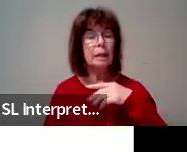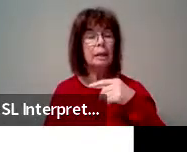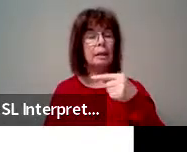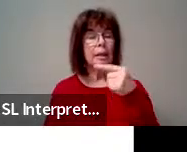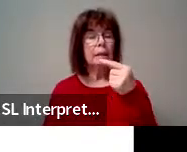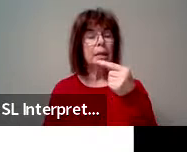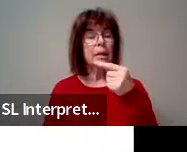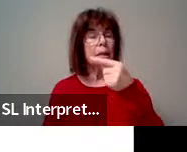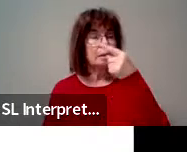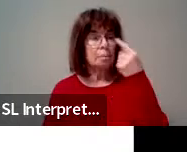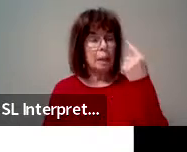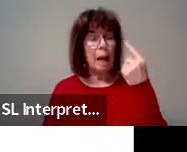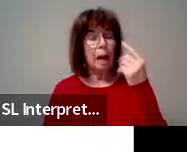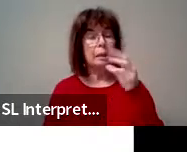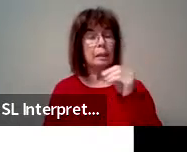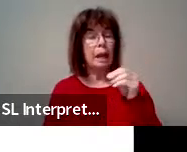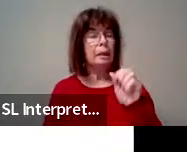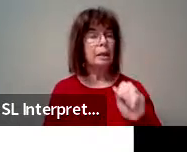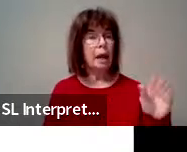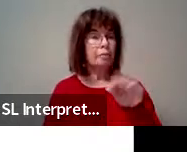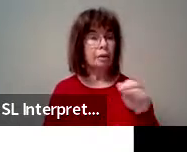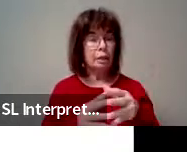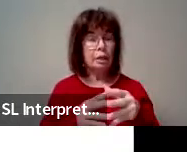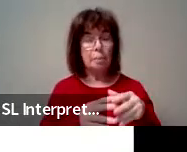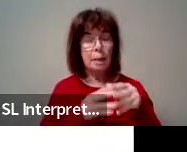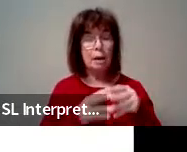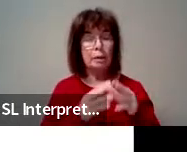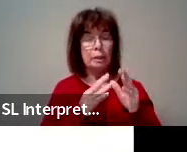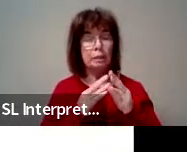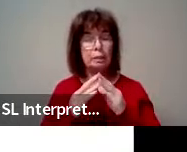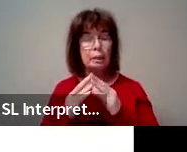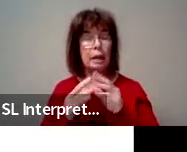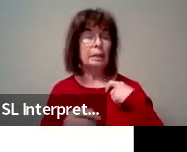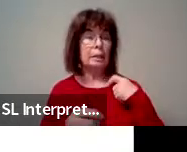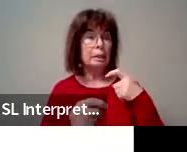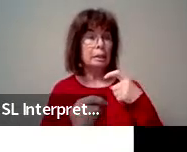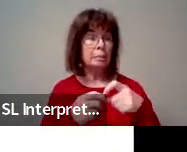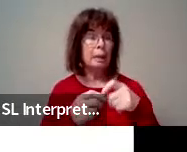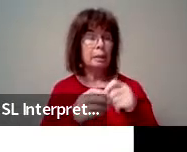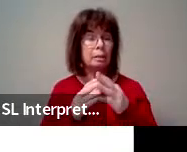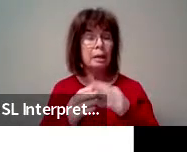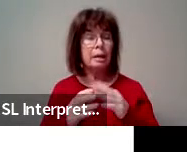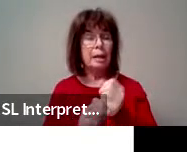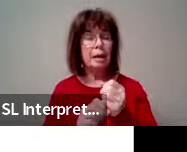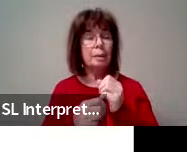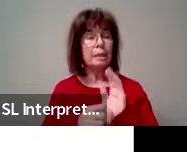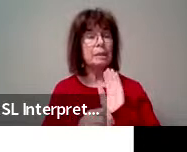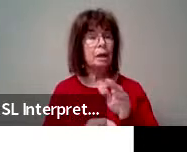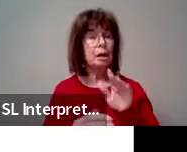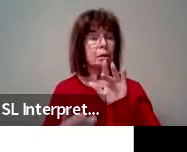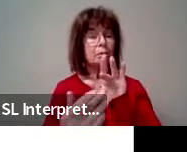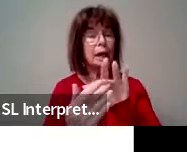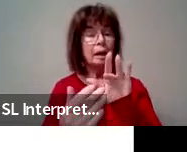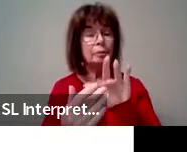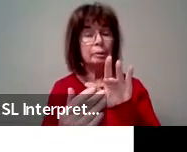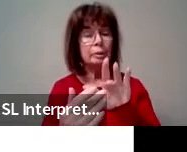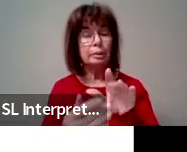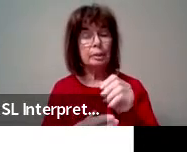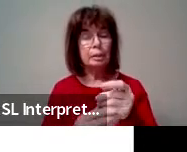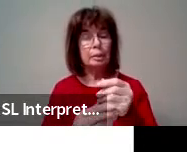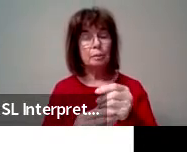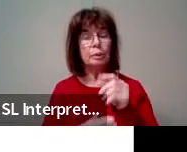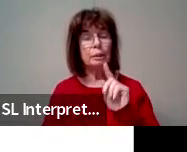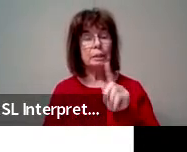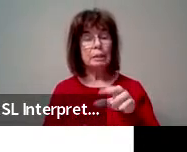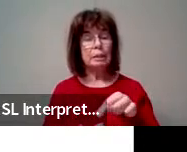Latinx communities. And then that makes our outreach efforts and our community engagement efforts